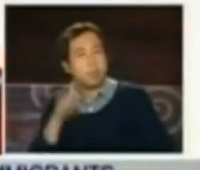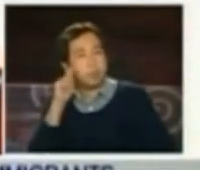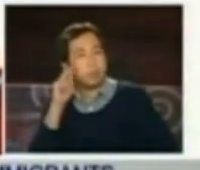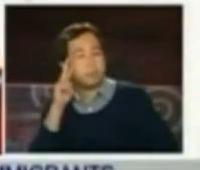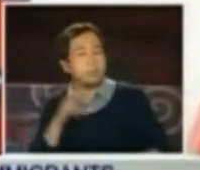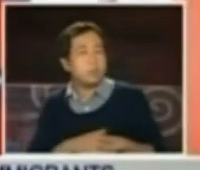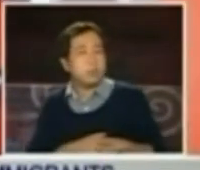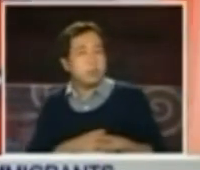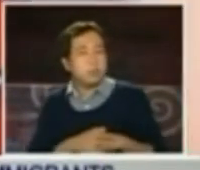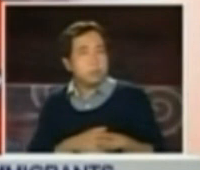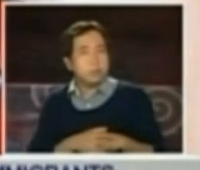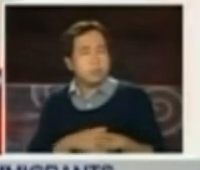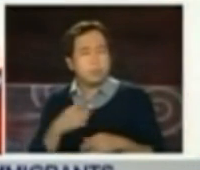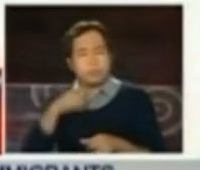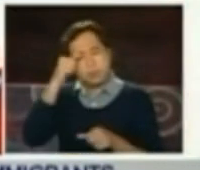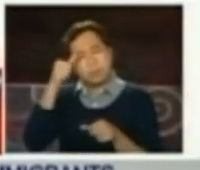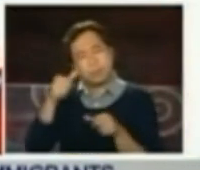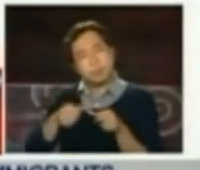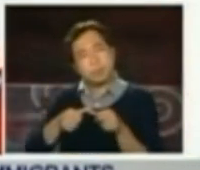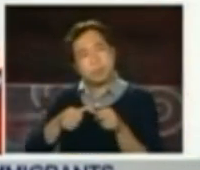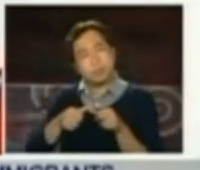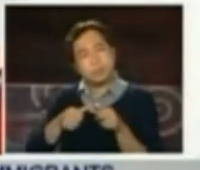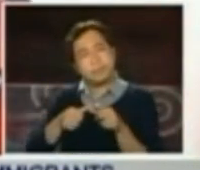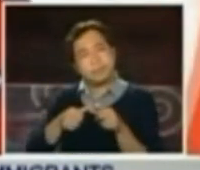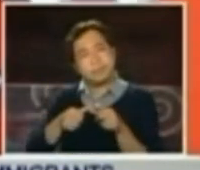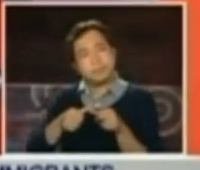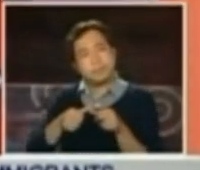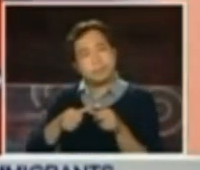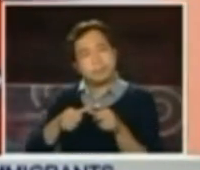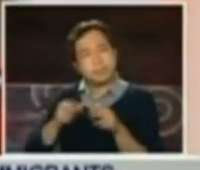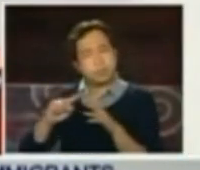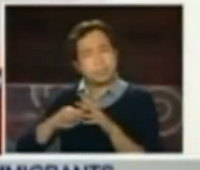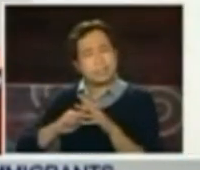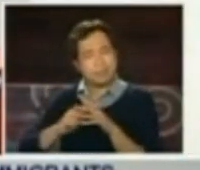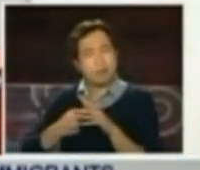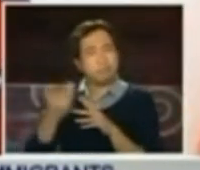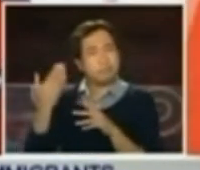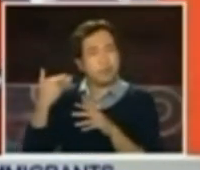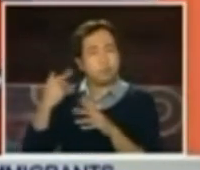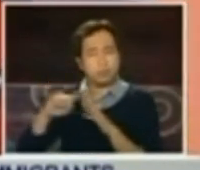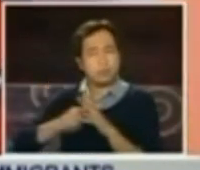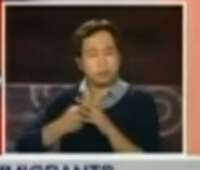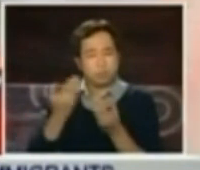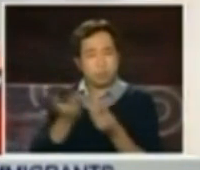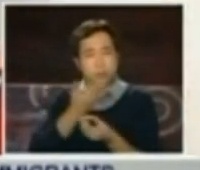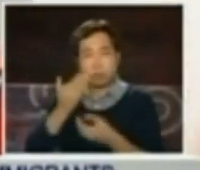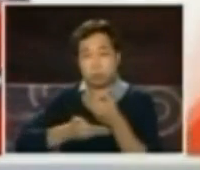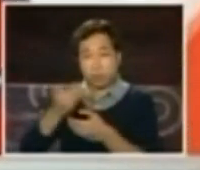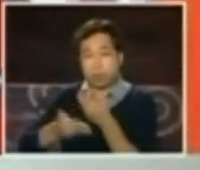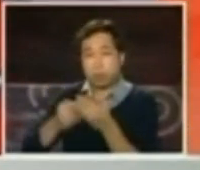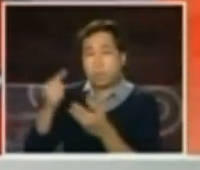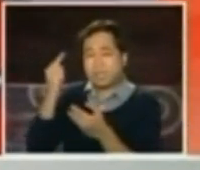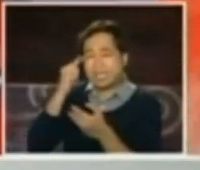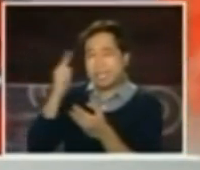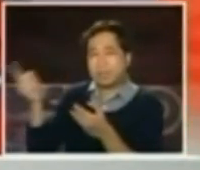Tony. Yes, I remember at the very beginning of this impeachment trial, I think it was the